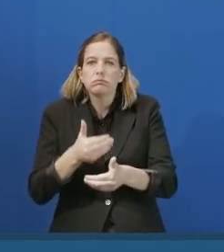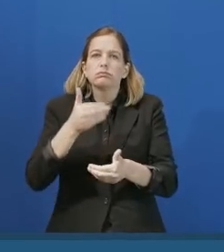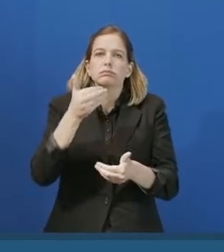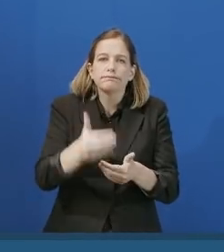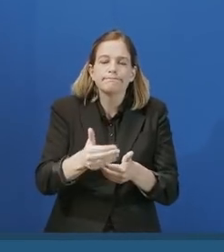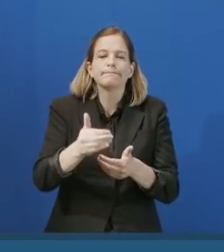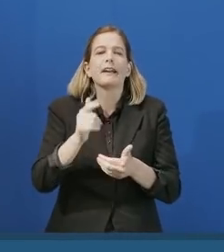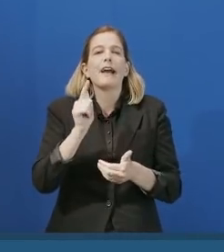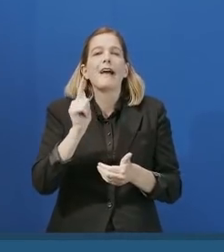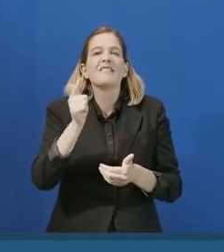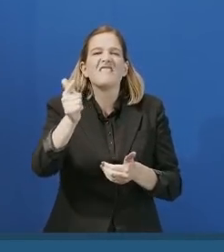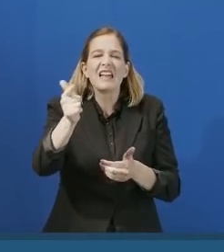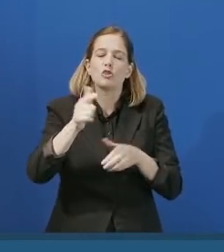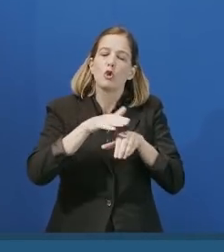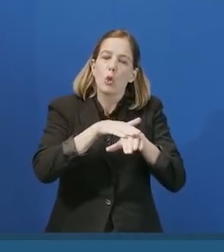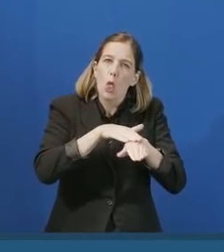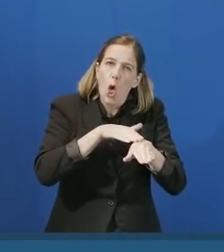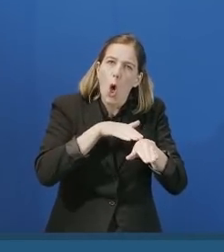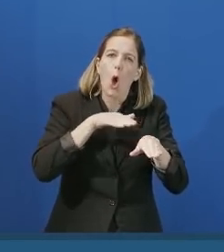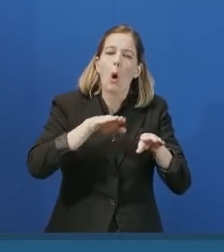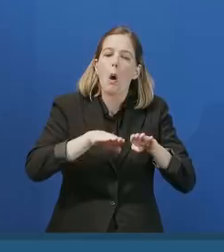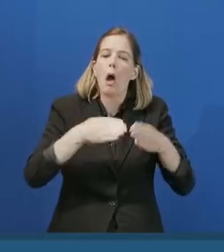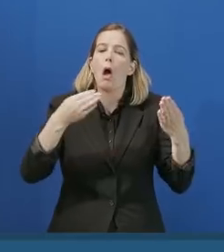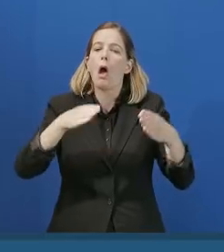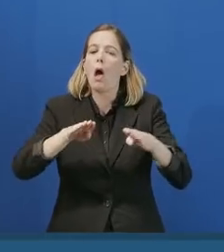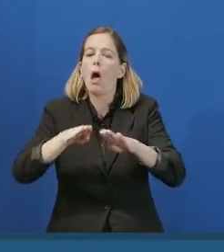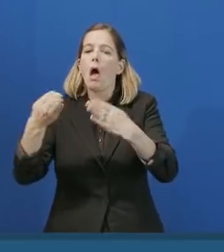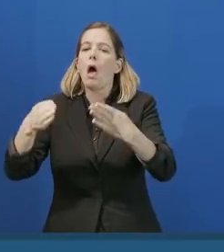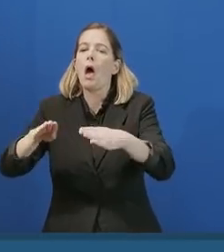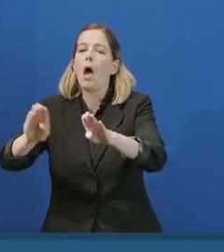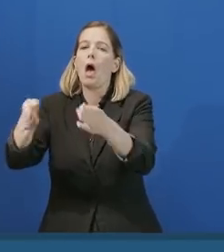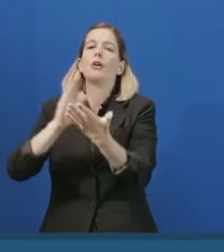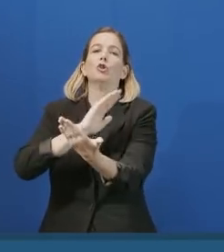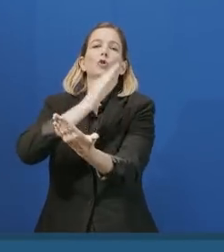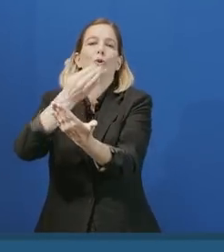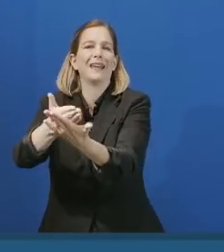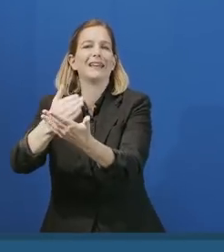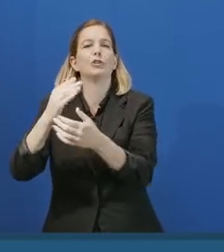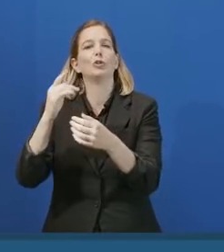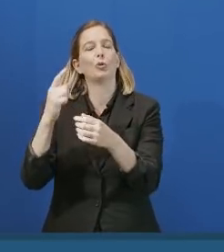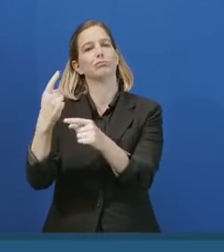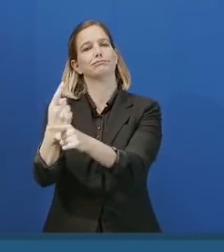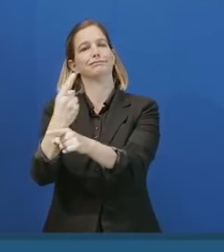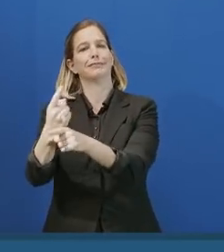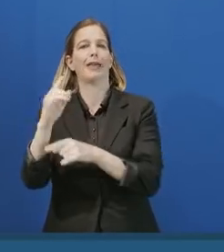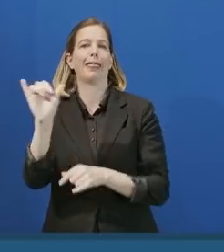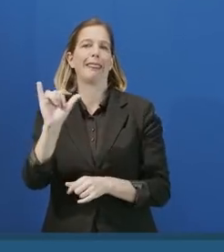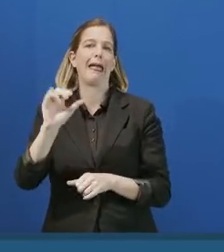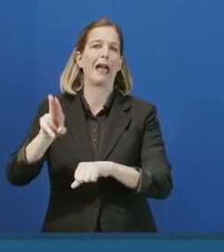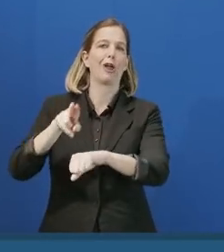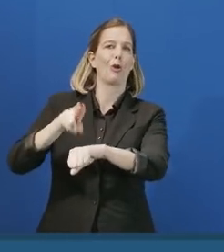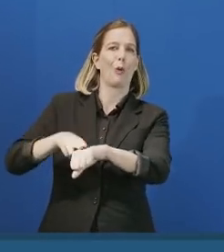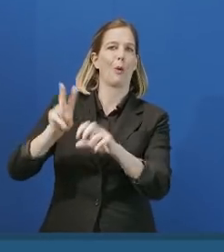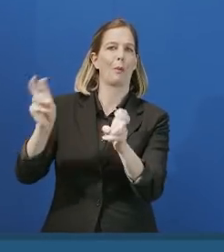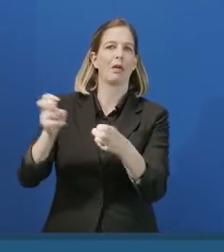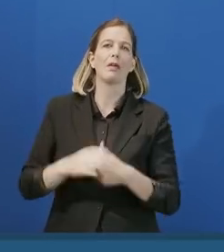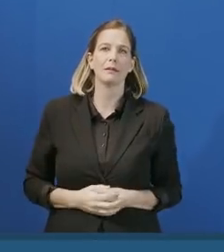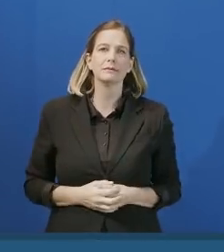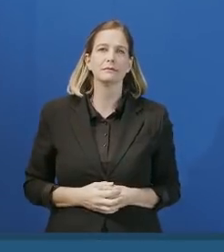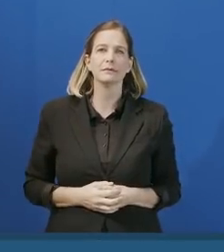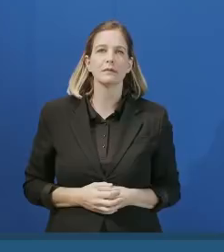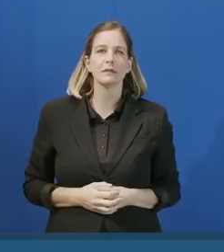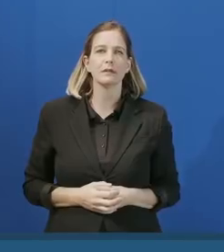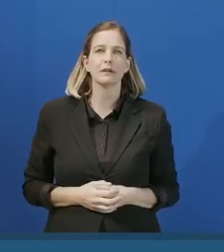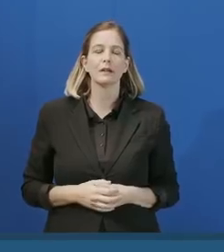closed, the objective was that we didn't have large gatherings. That's how you had the rapid spread of